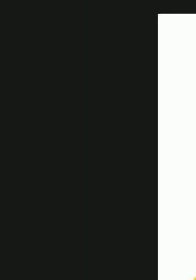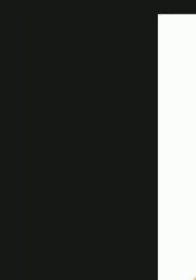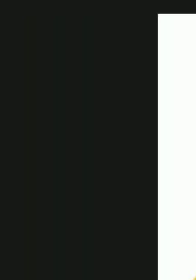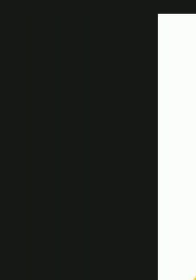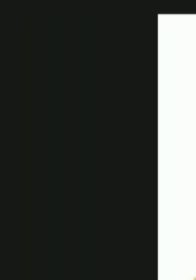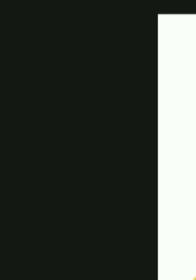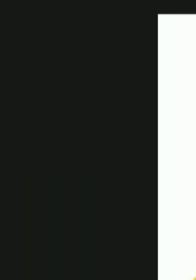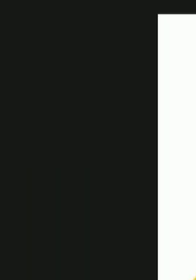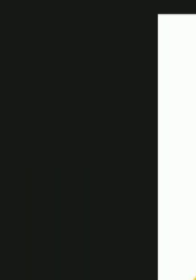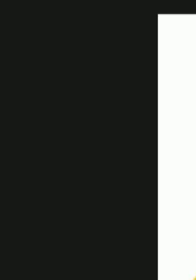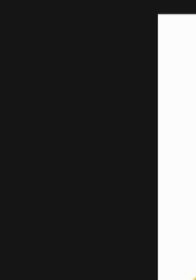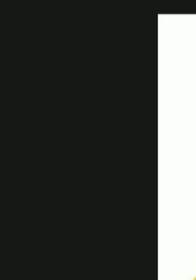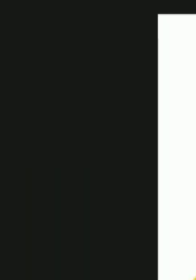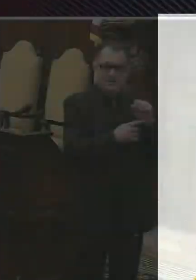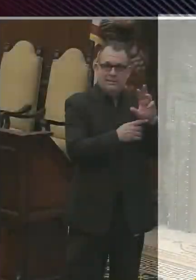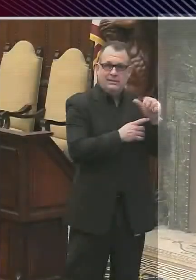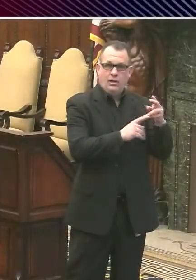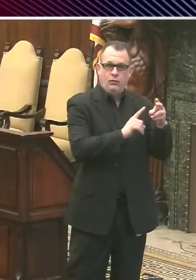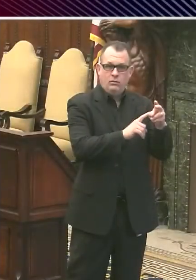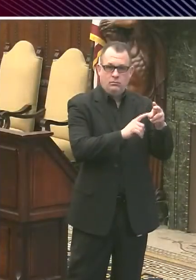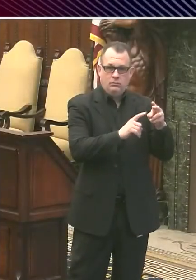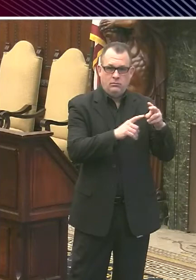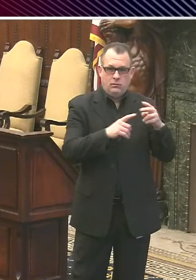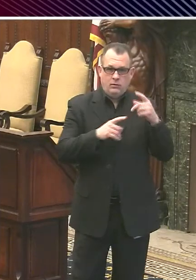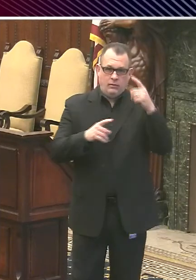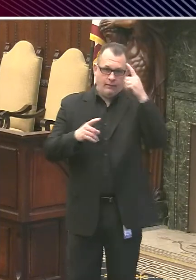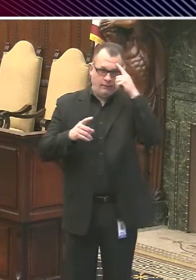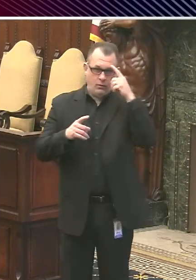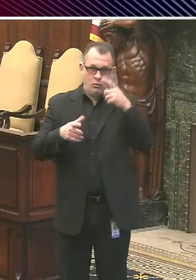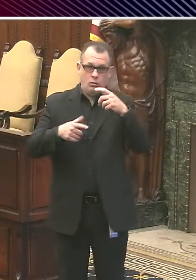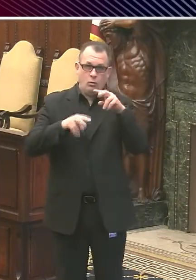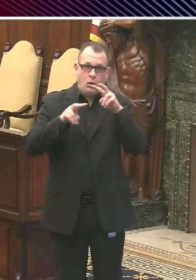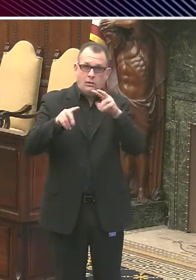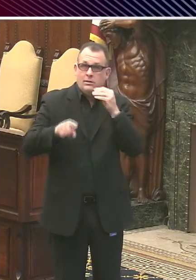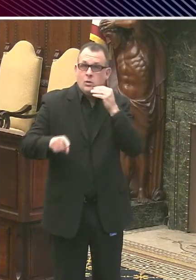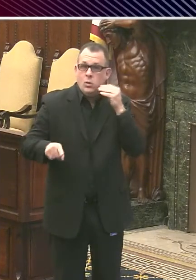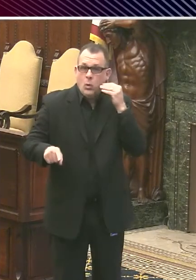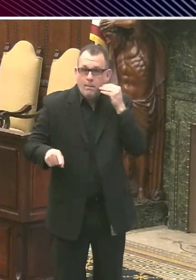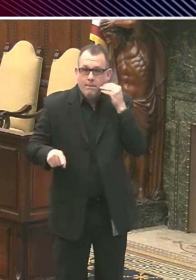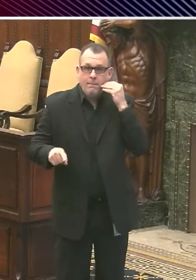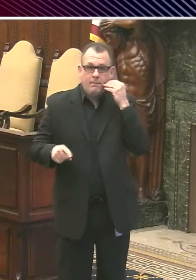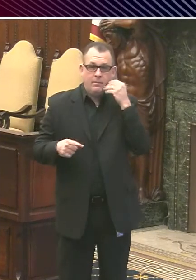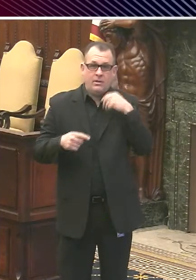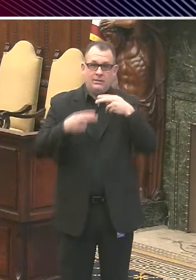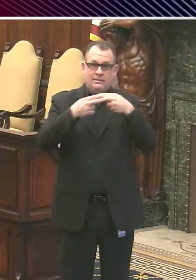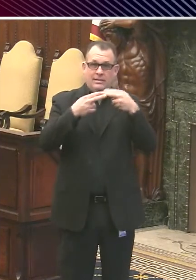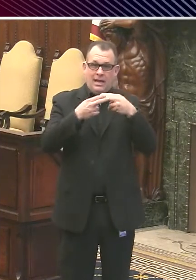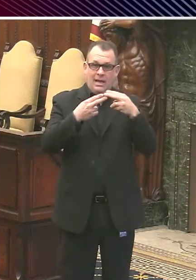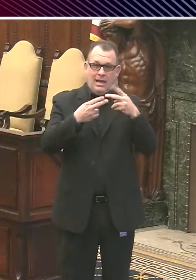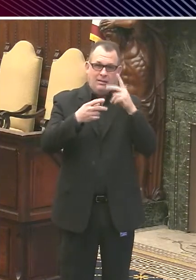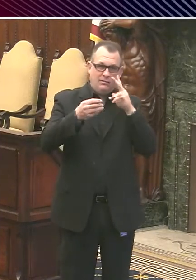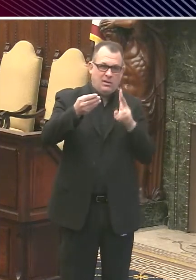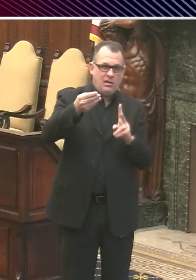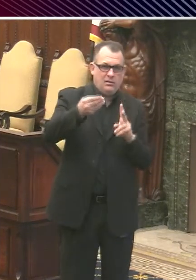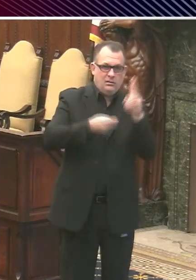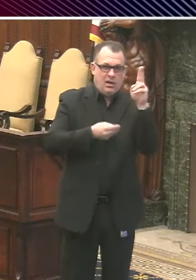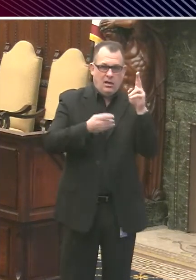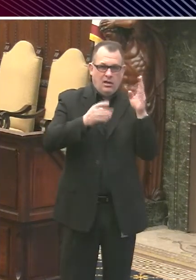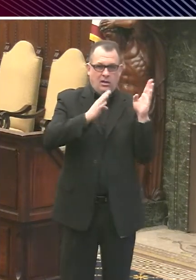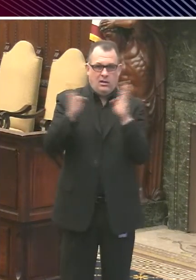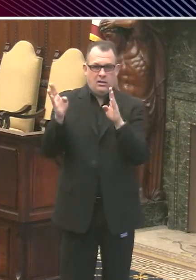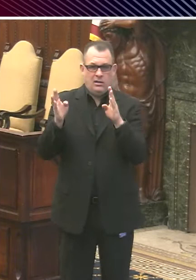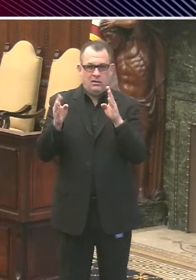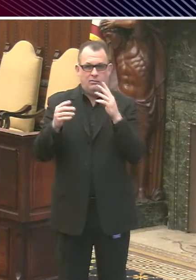All right, thank you, Sarah. And for folks watching at home, if the slides were cut off, we will be posting